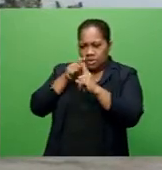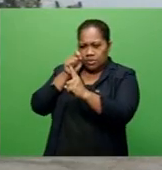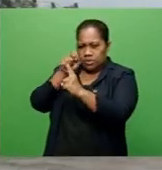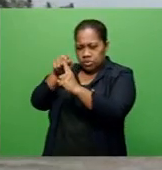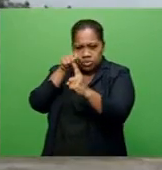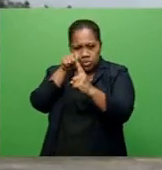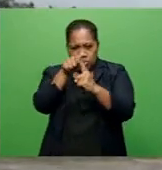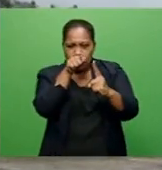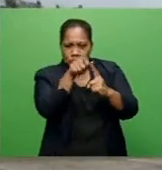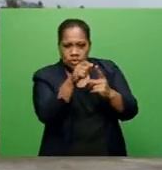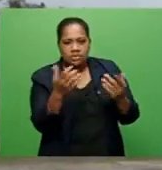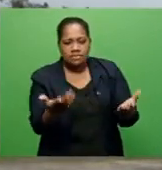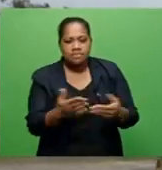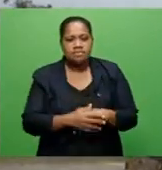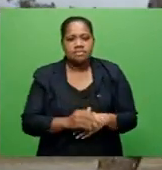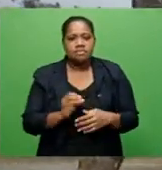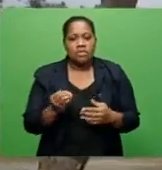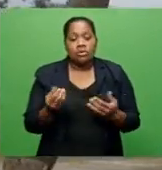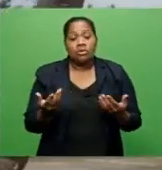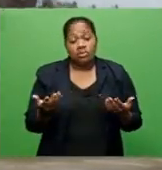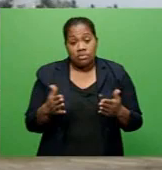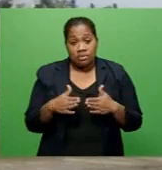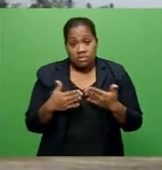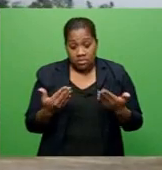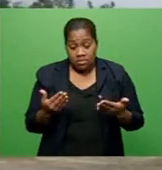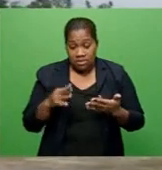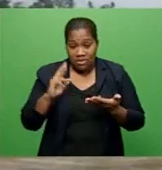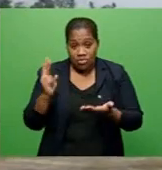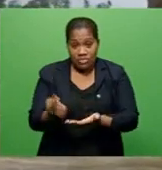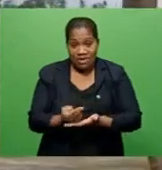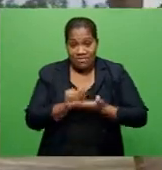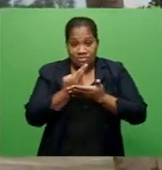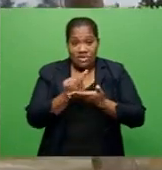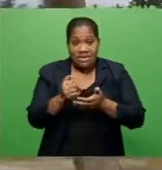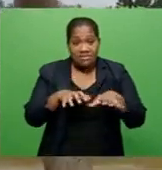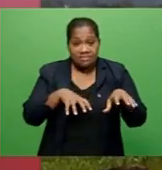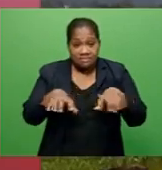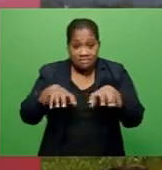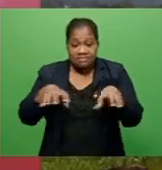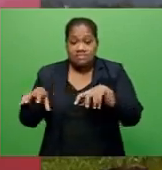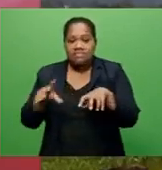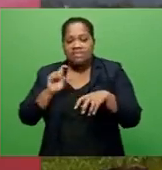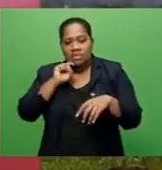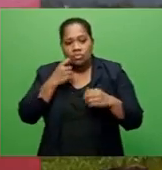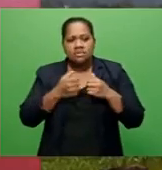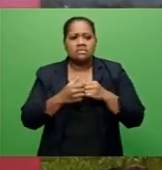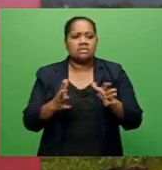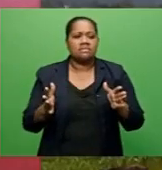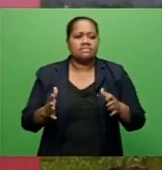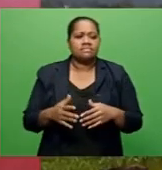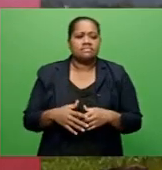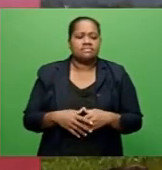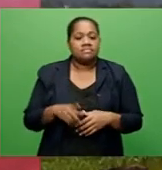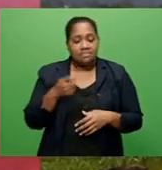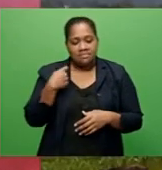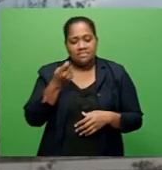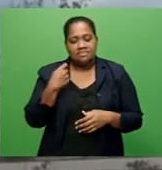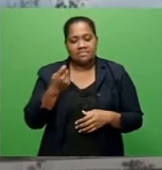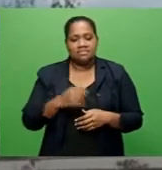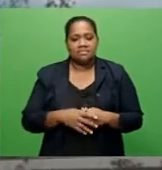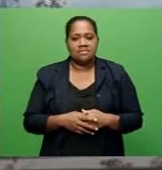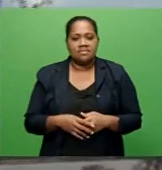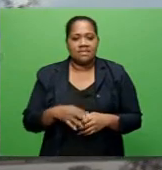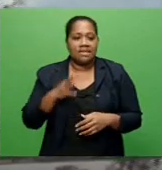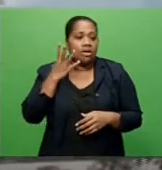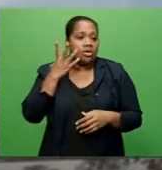vulnerability. So that's been mapped out, and our recovery activities, will be commenced, very soon as the